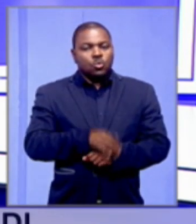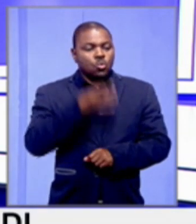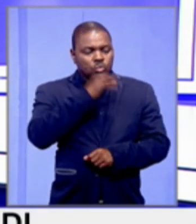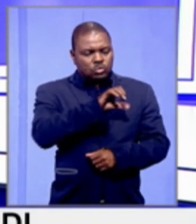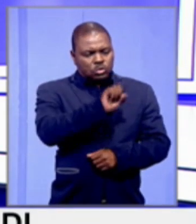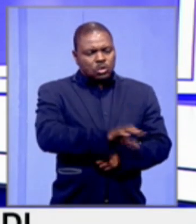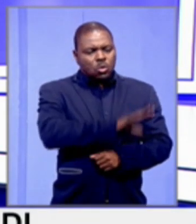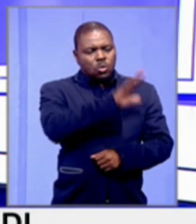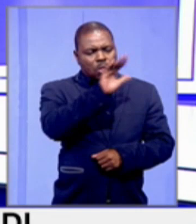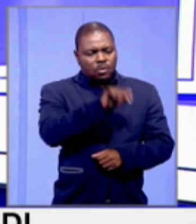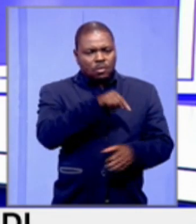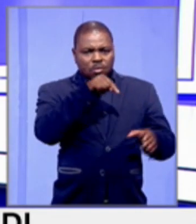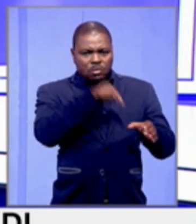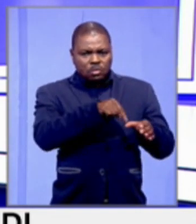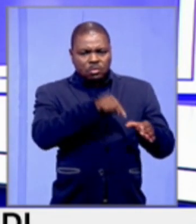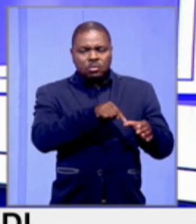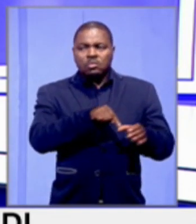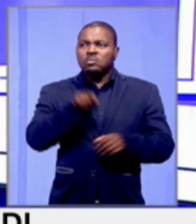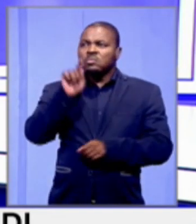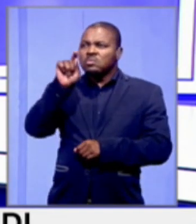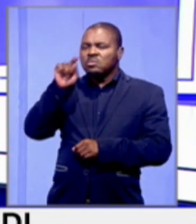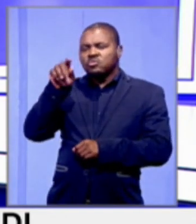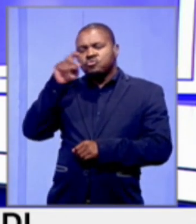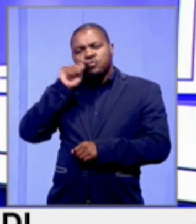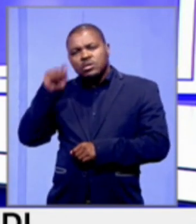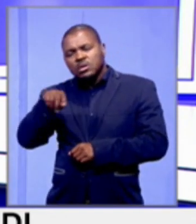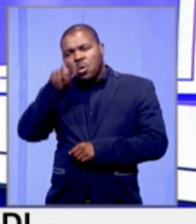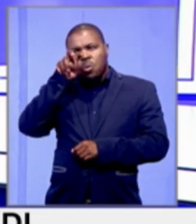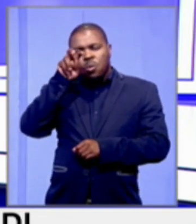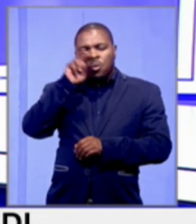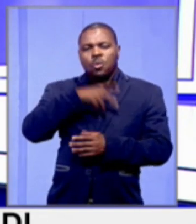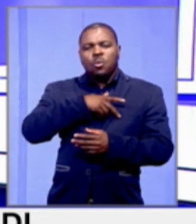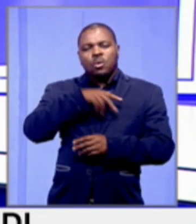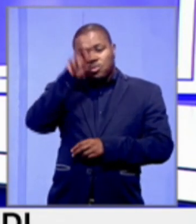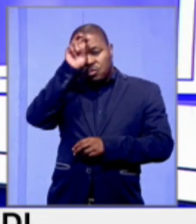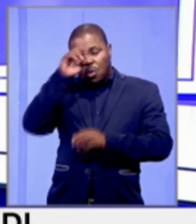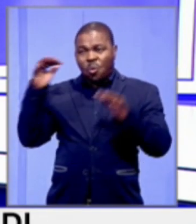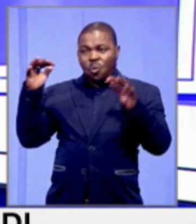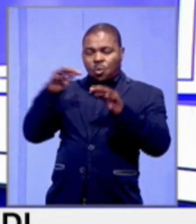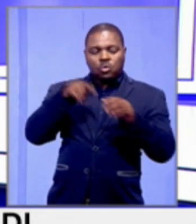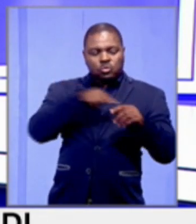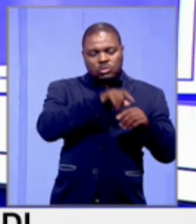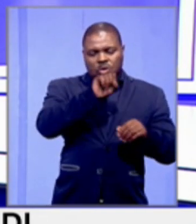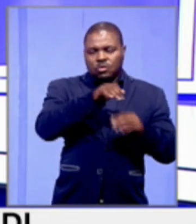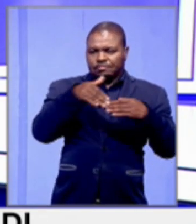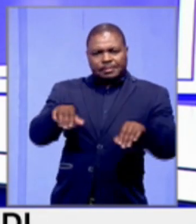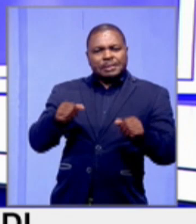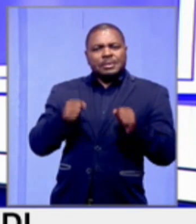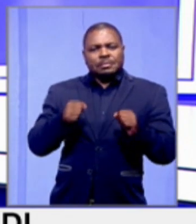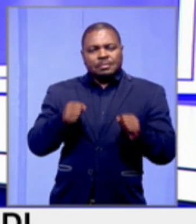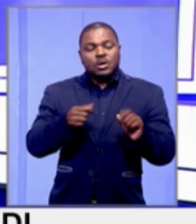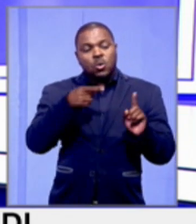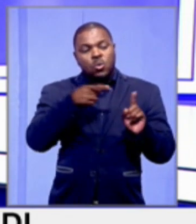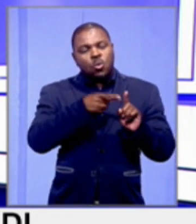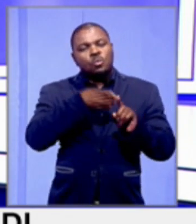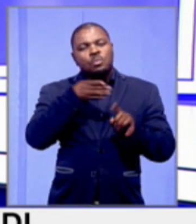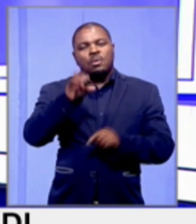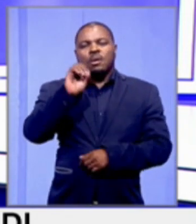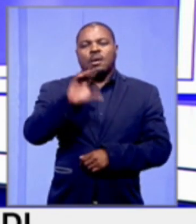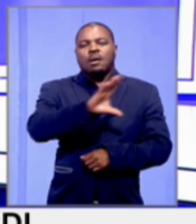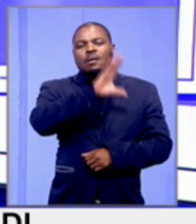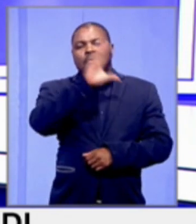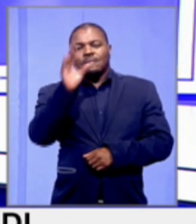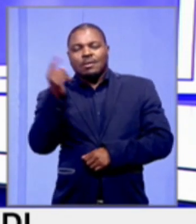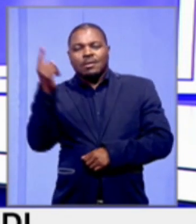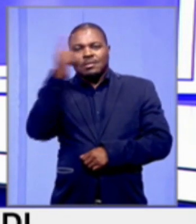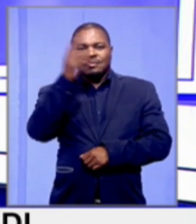Borwa ntweng eo e fagilego gareng ga Russia le Ukraine. Ge a bolela moletlong wa go keteka letsatsi la Afrika o o beng o swaretswe